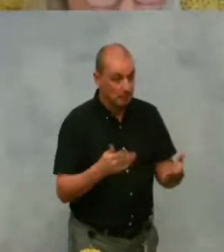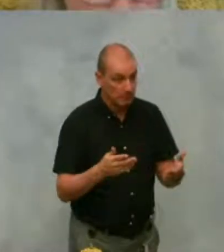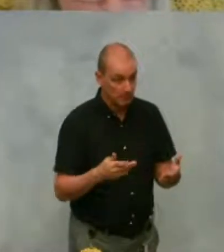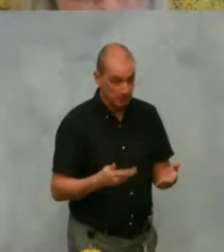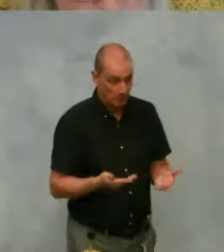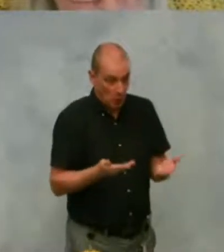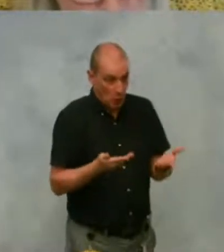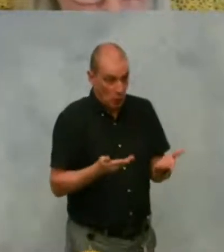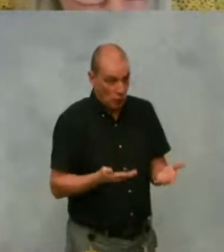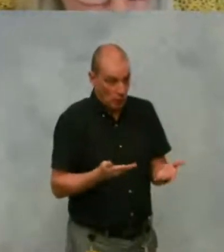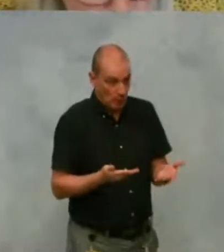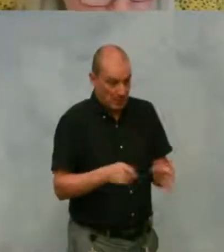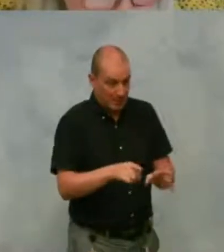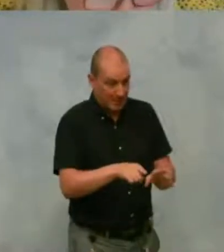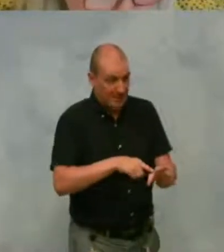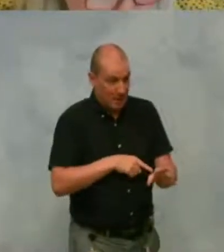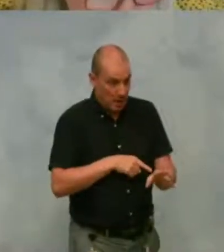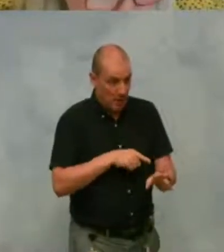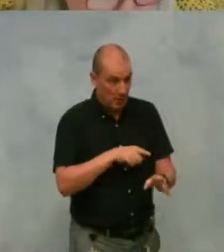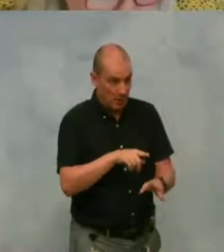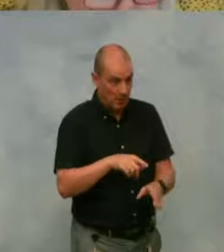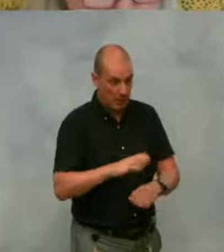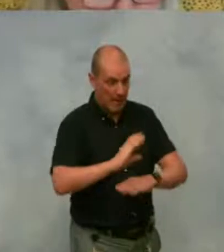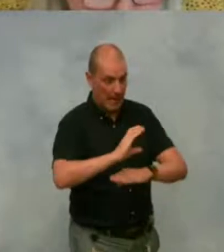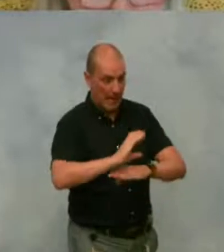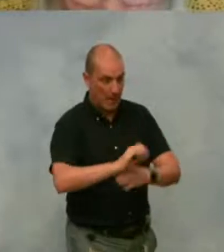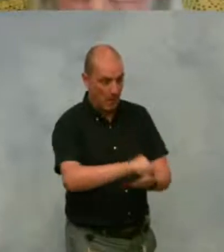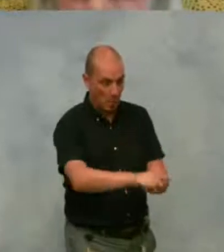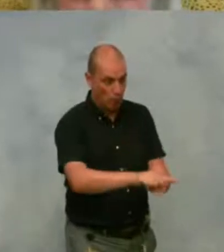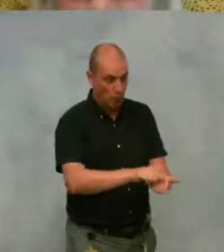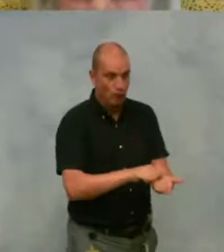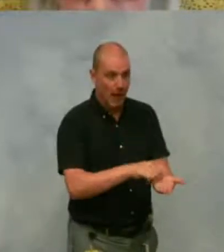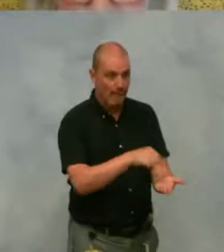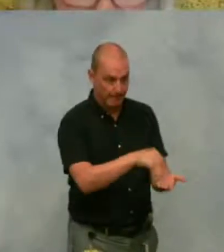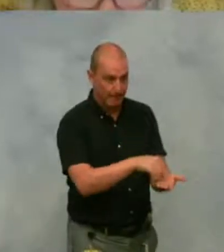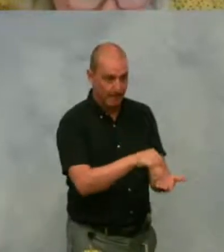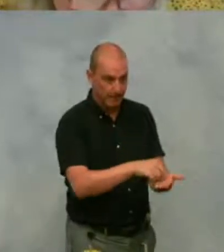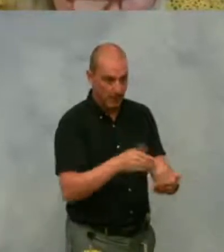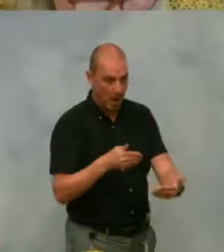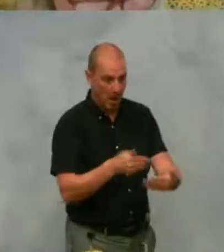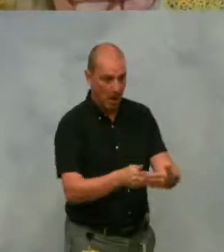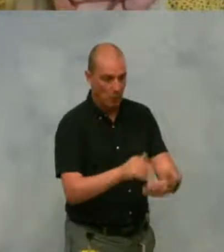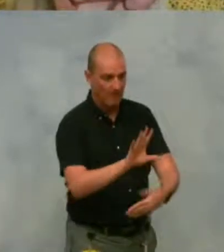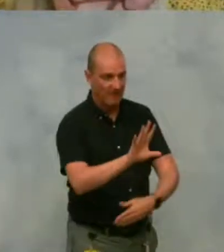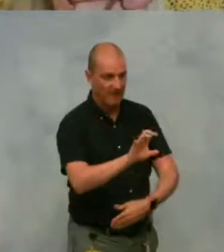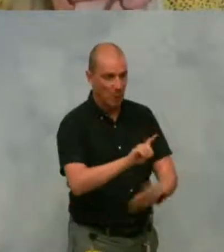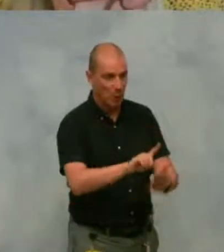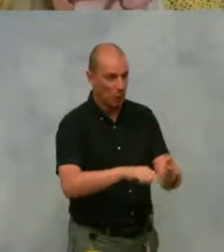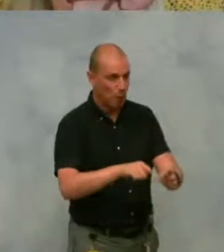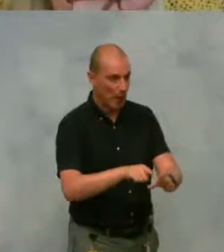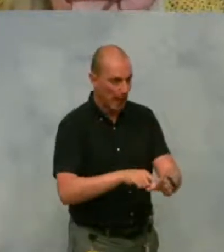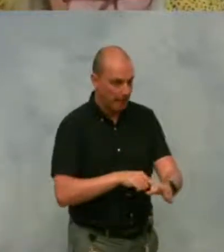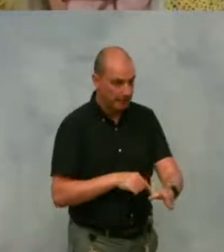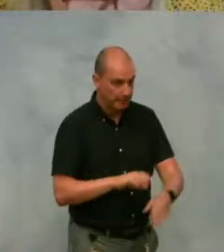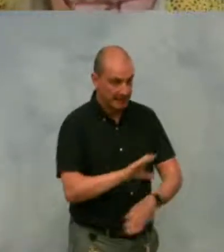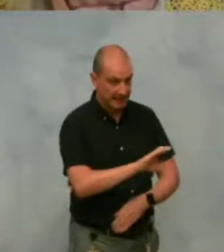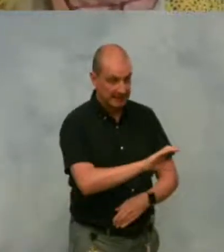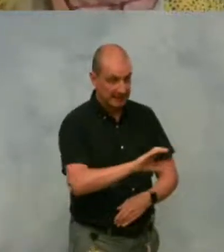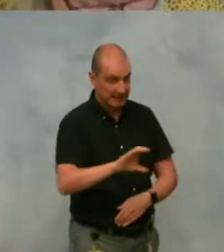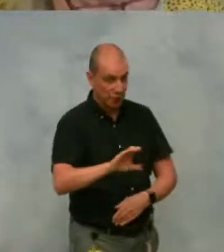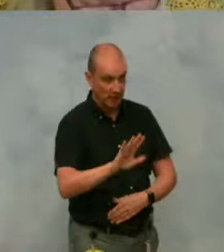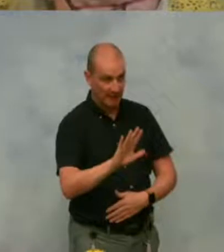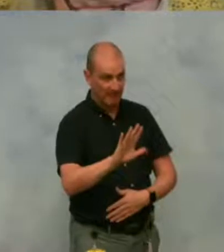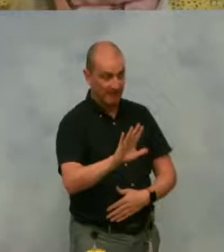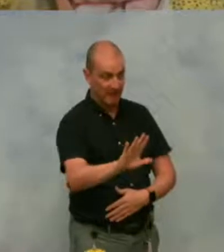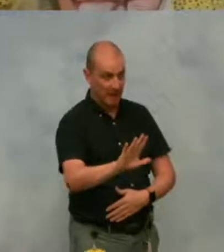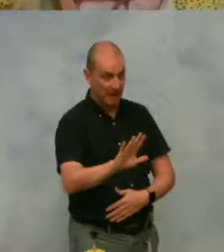and this is our capital programme for this year. And again, this has taken us up to the 15th of July. So section 5 again gives